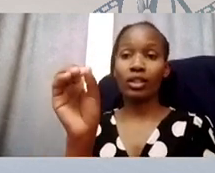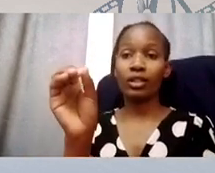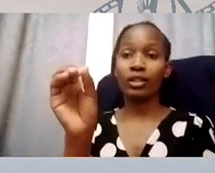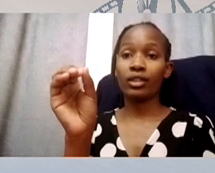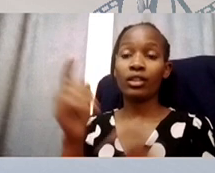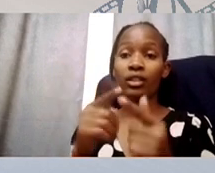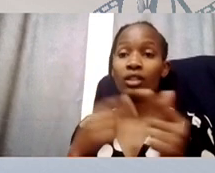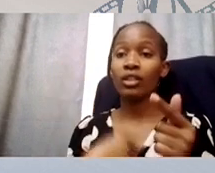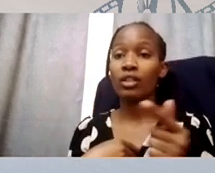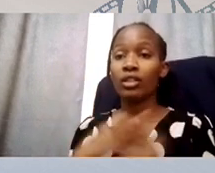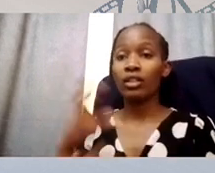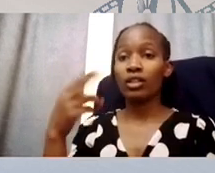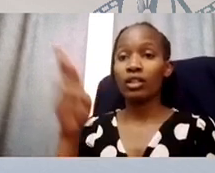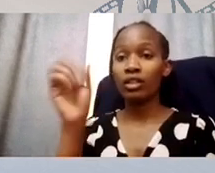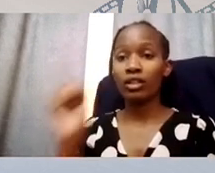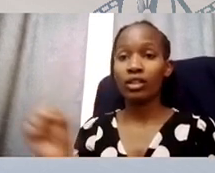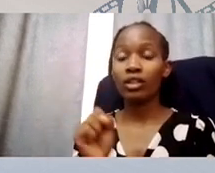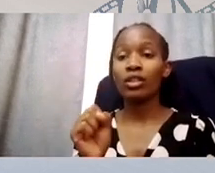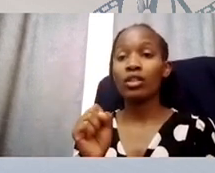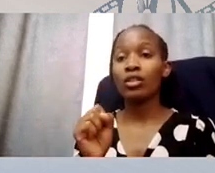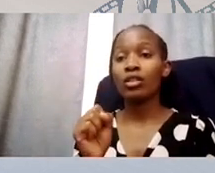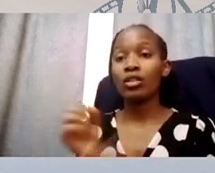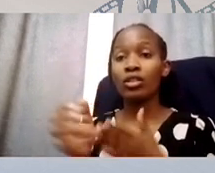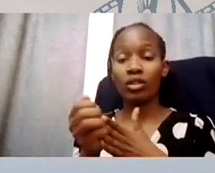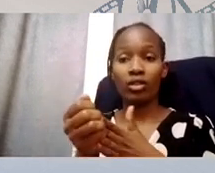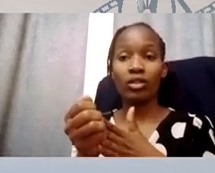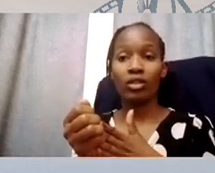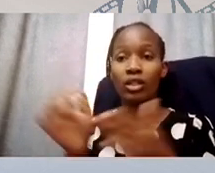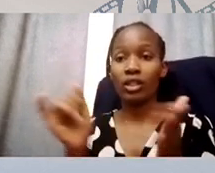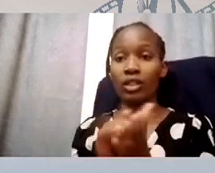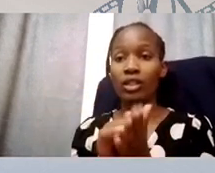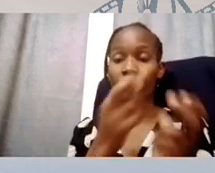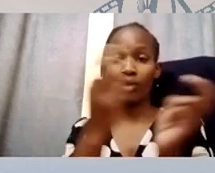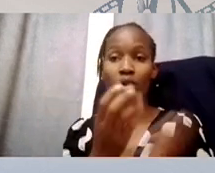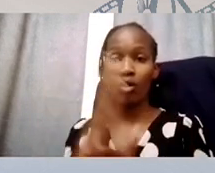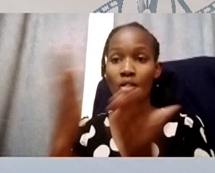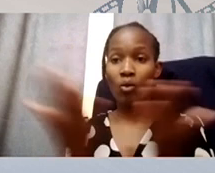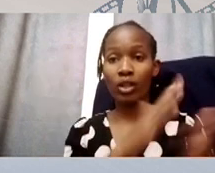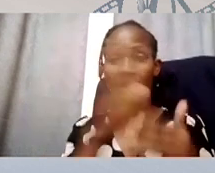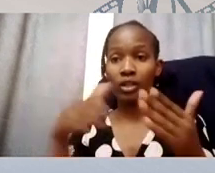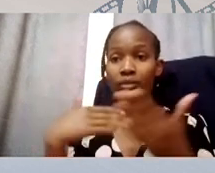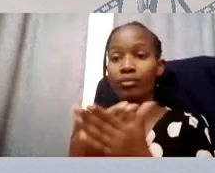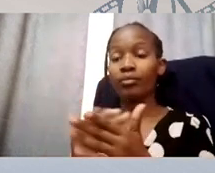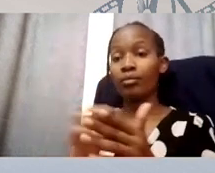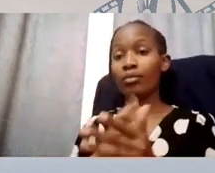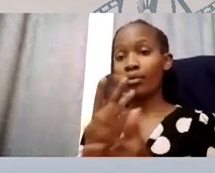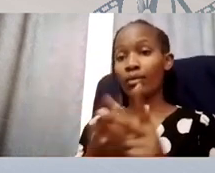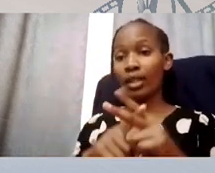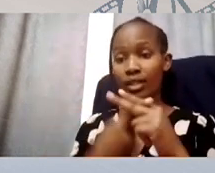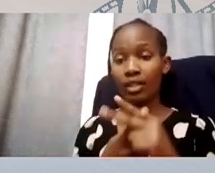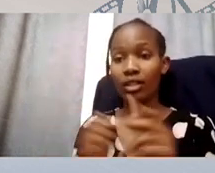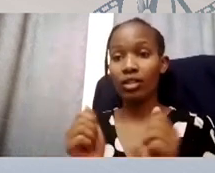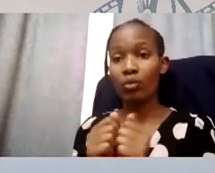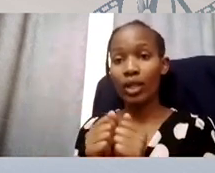Chris KAMAU, to moderate this session. Welcome, everybody. I'm going to start with Ambassador